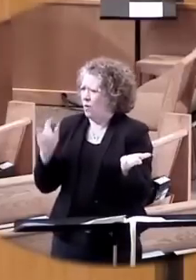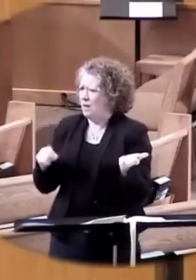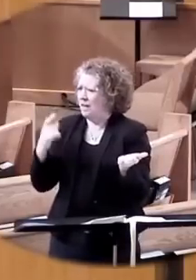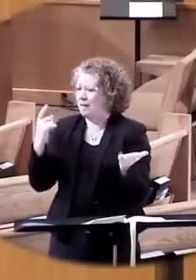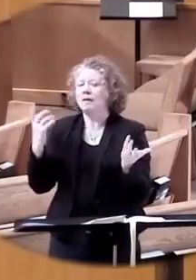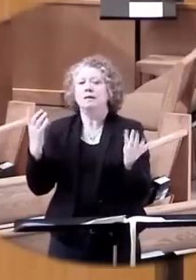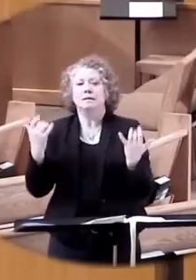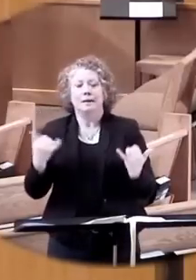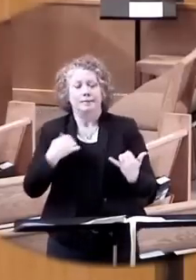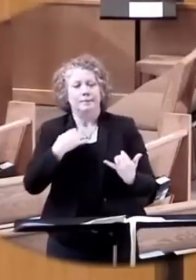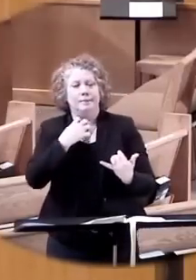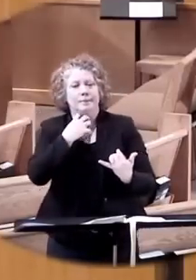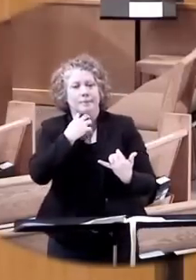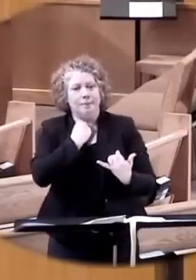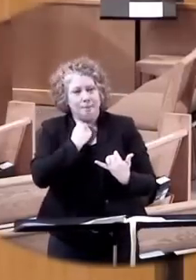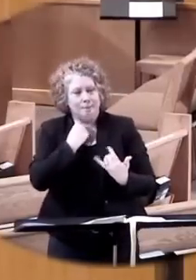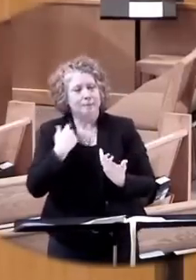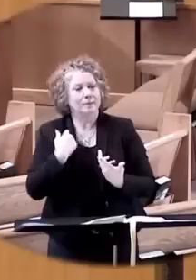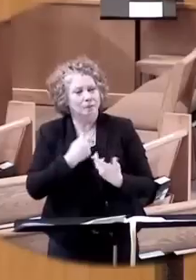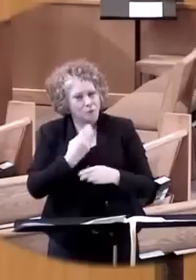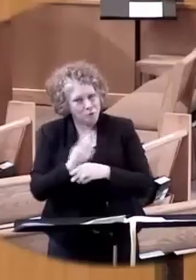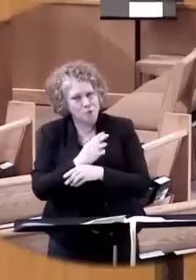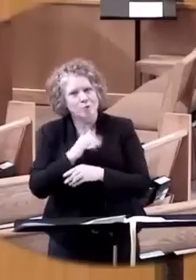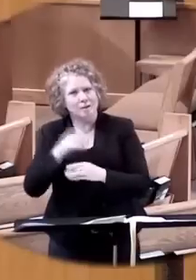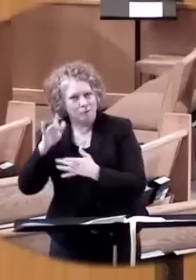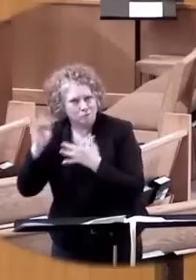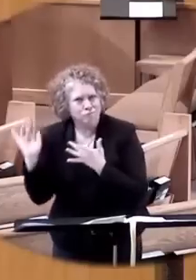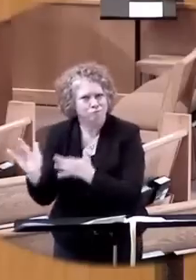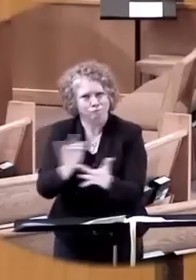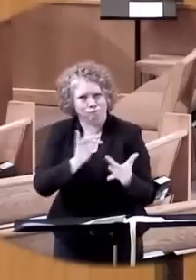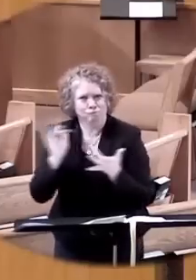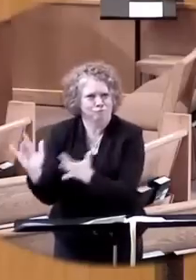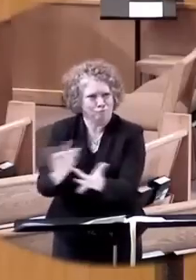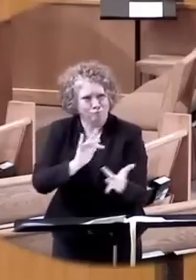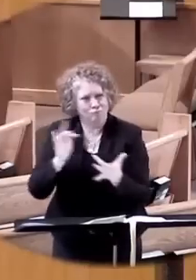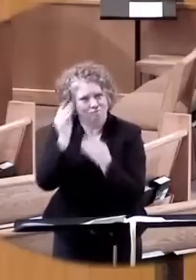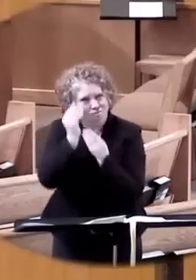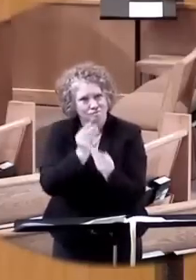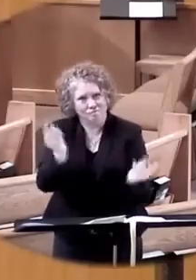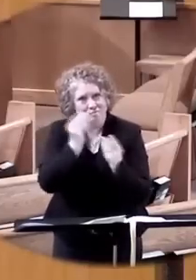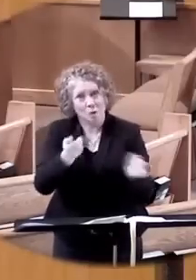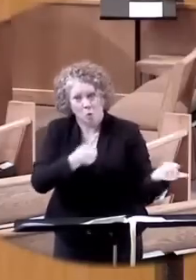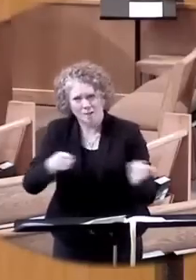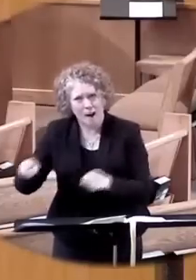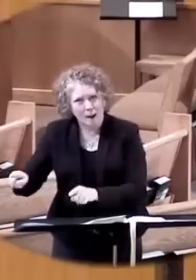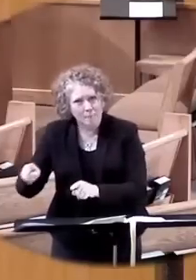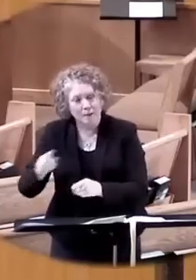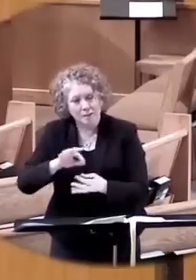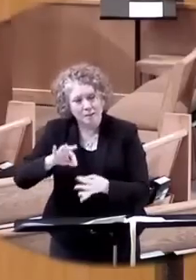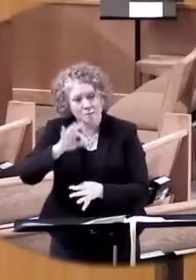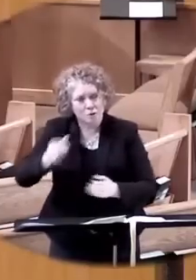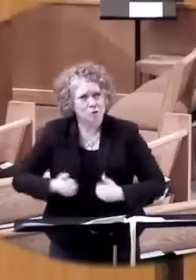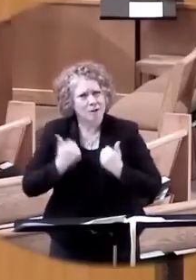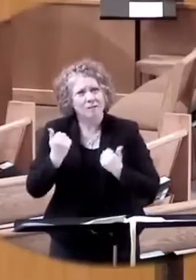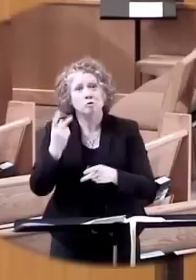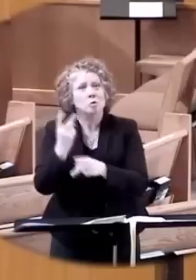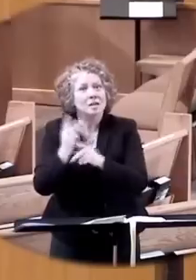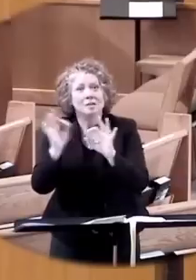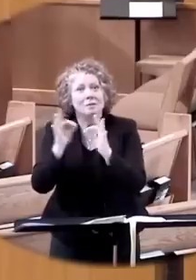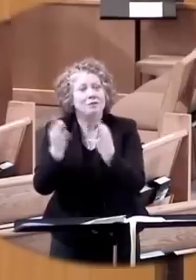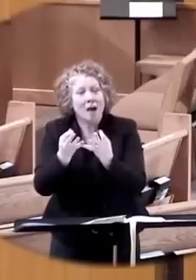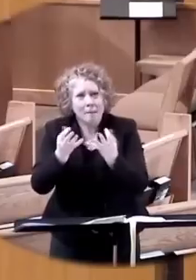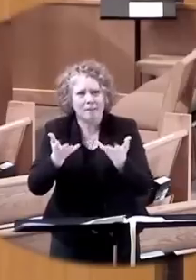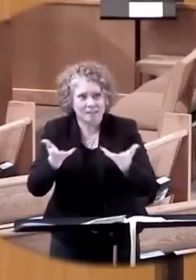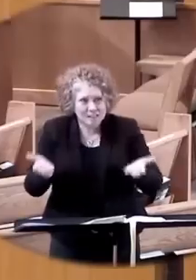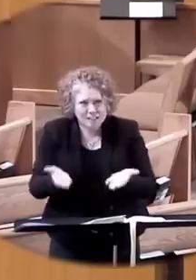with information and news and spiritual life to keep us together as a family.